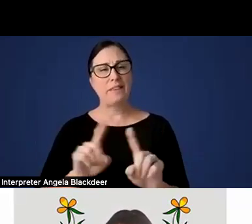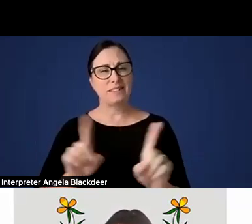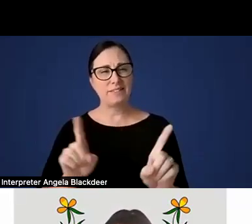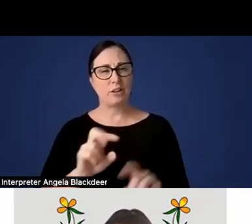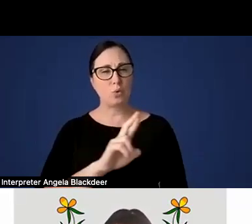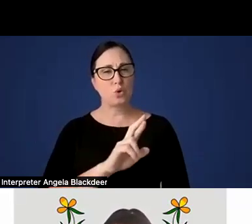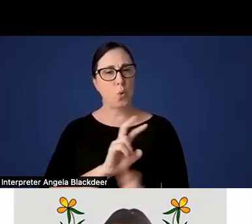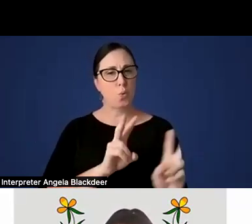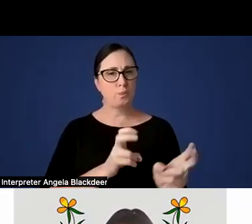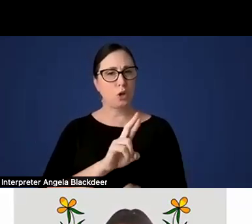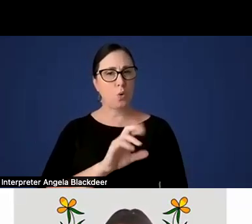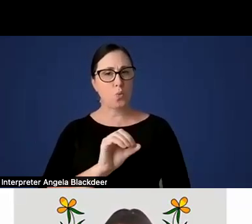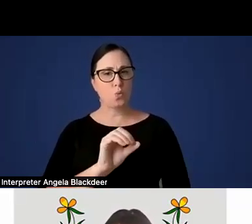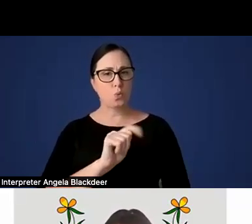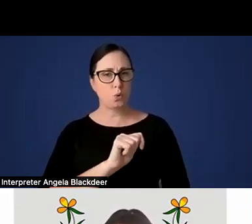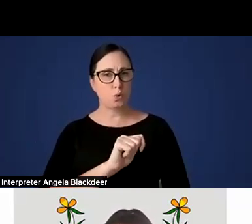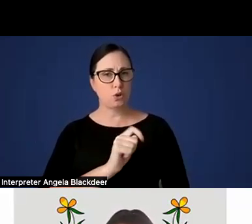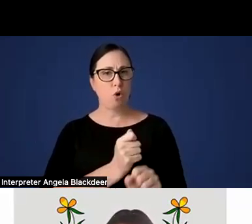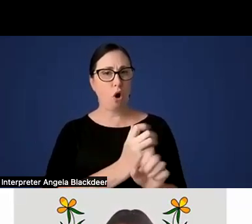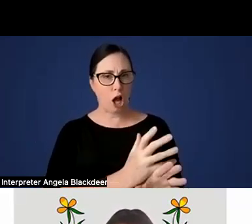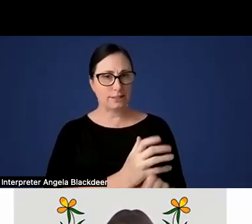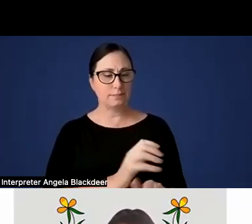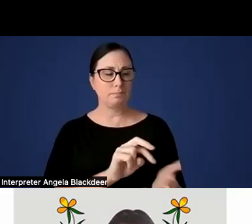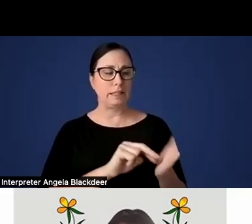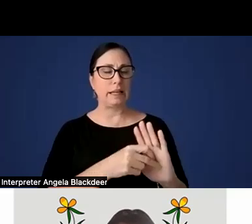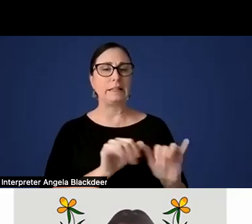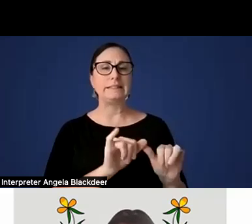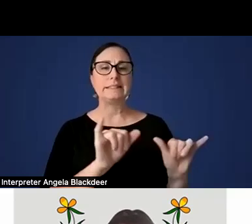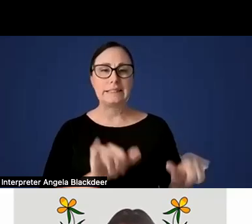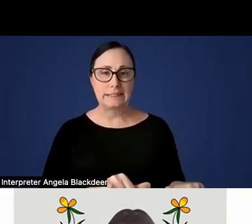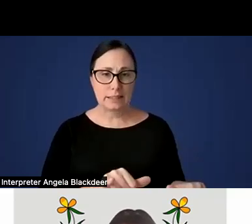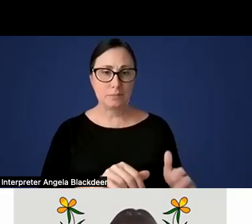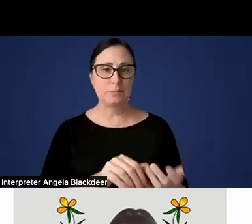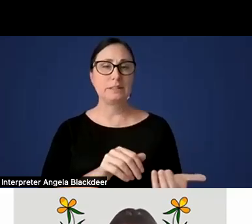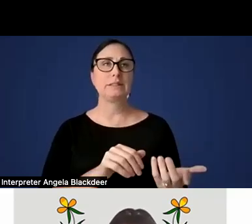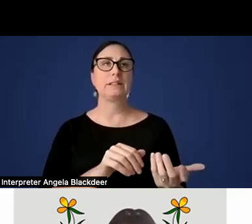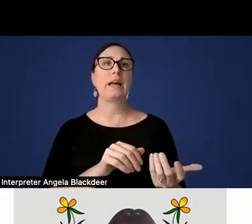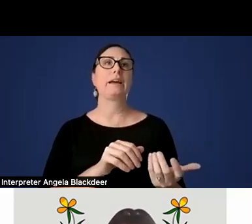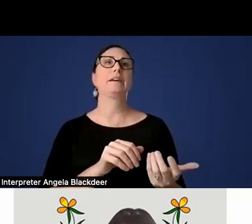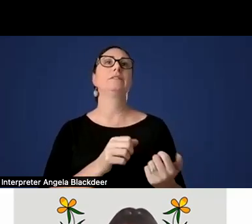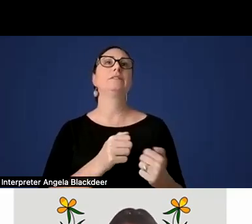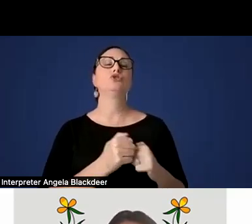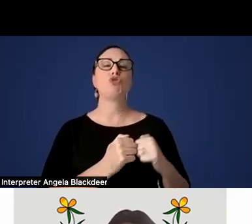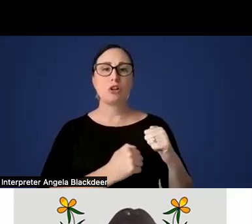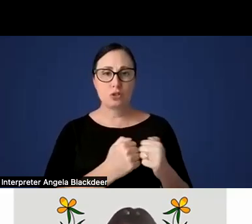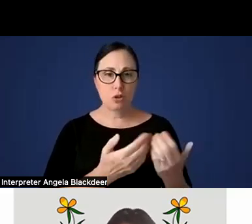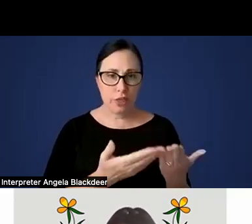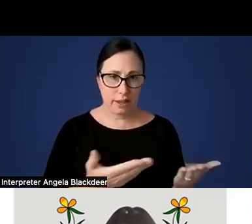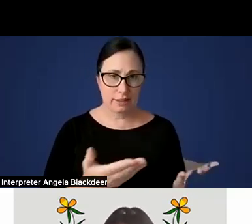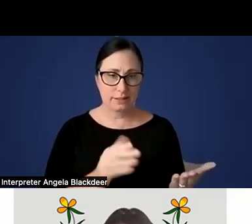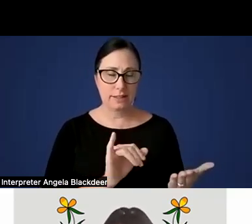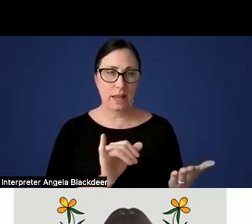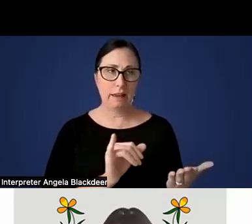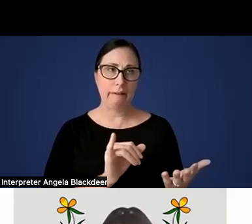about systems, processes, like structural things, right? What are the underlying reasons that